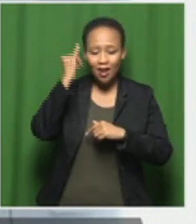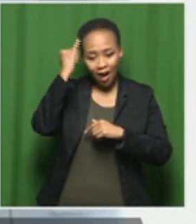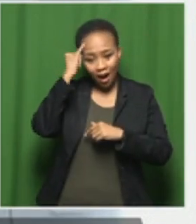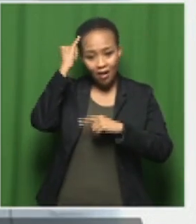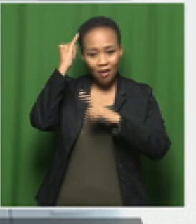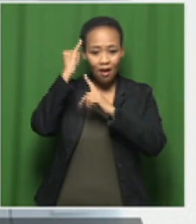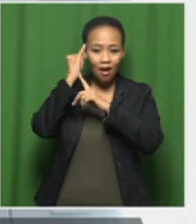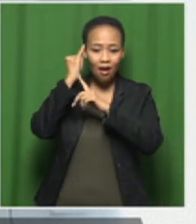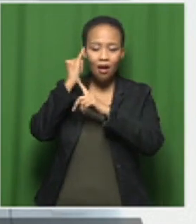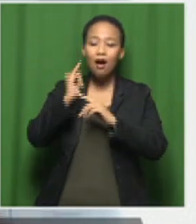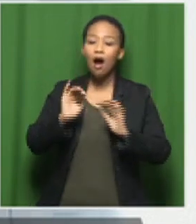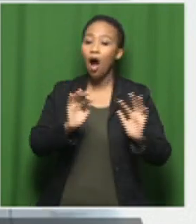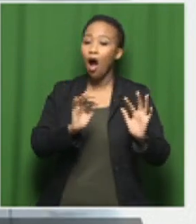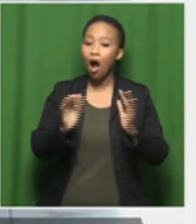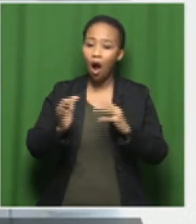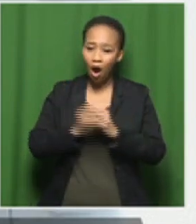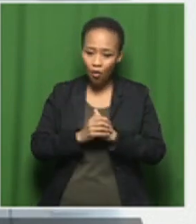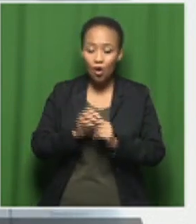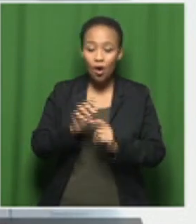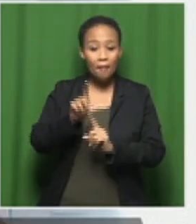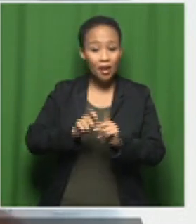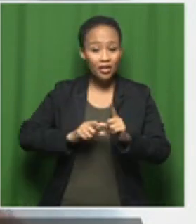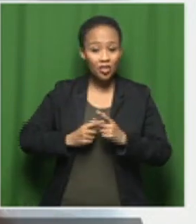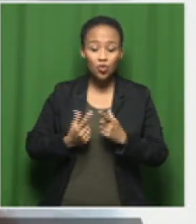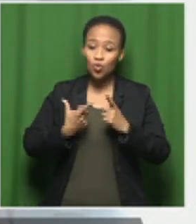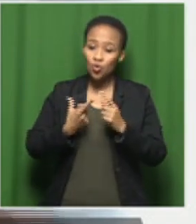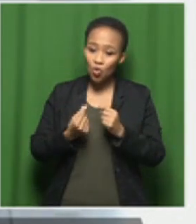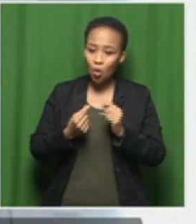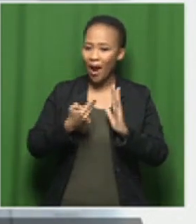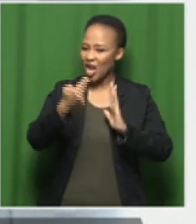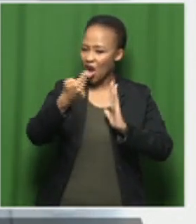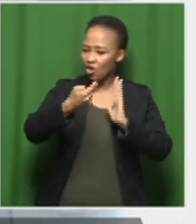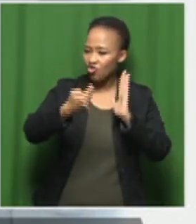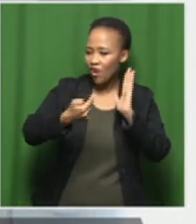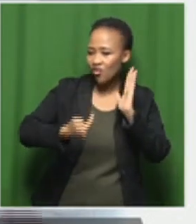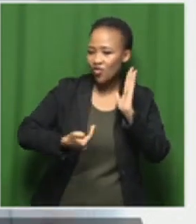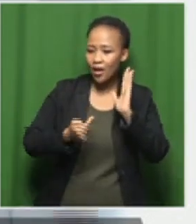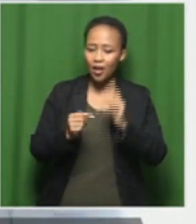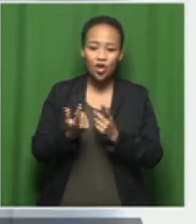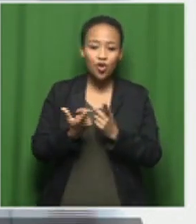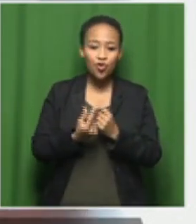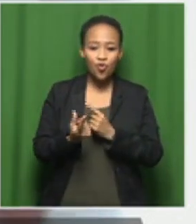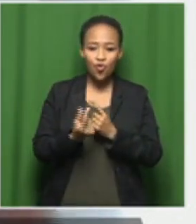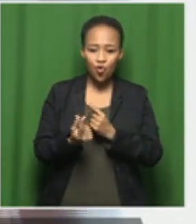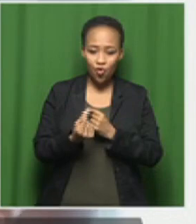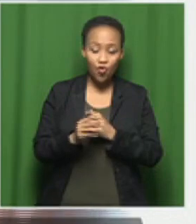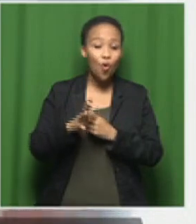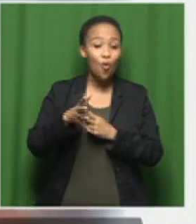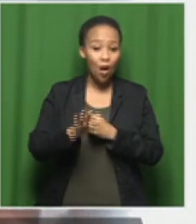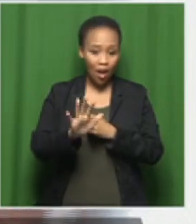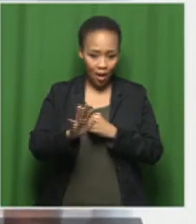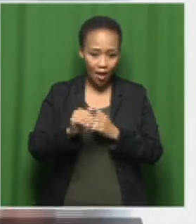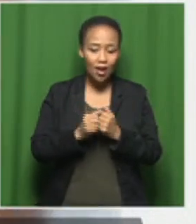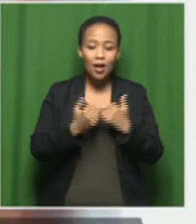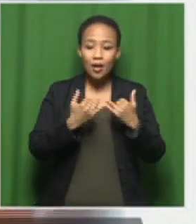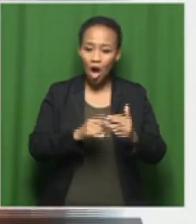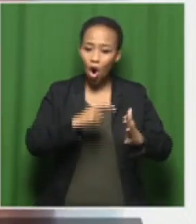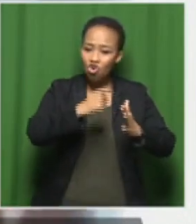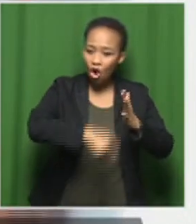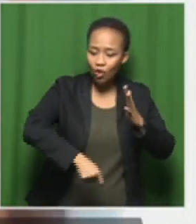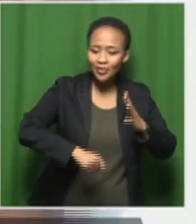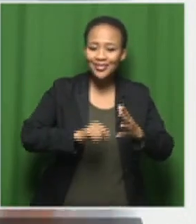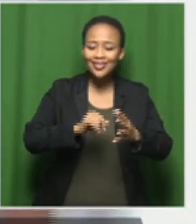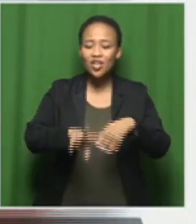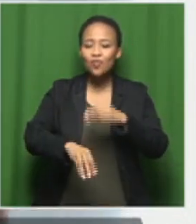someone, to do the illustrations. Yes. And when it gets here, it's the cost plus 60% for